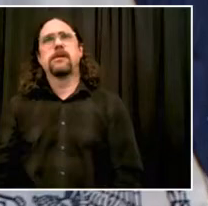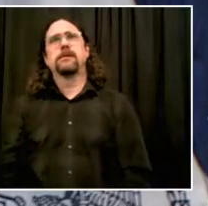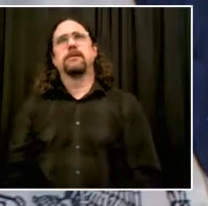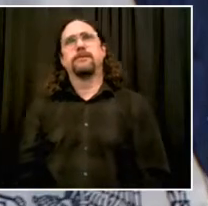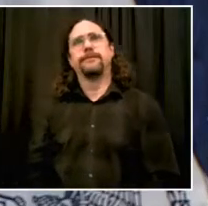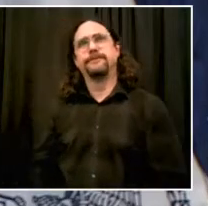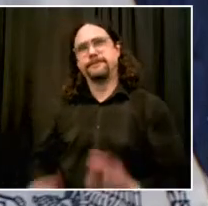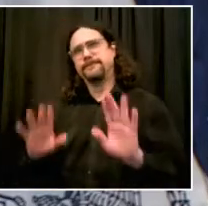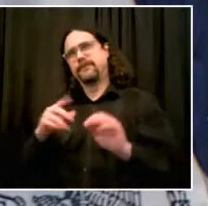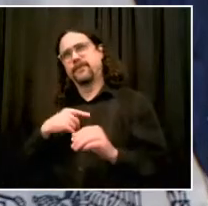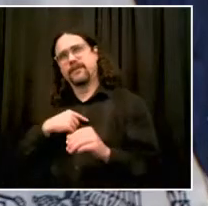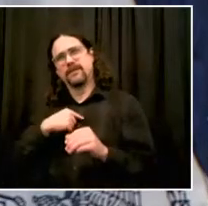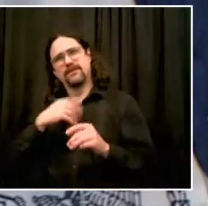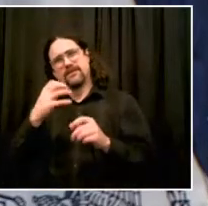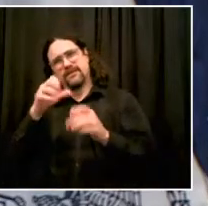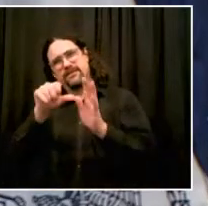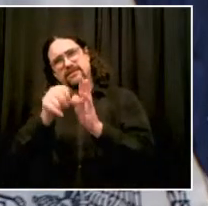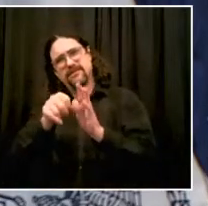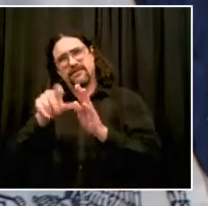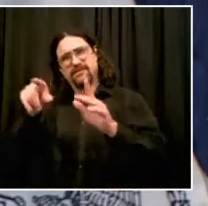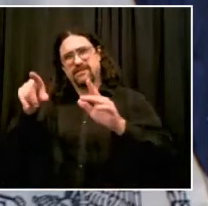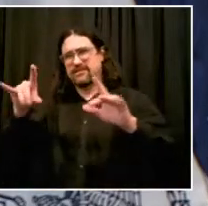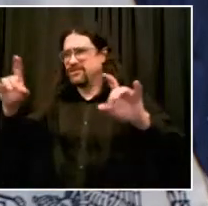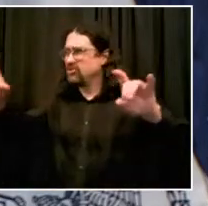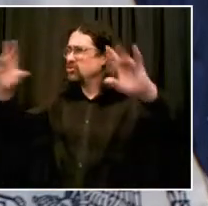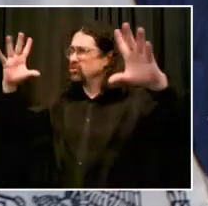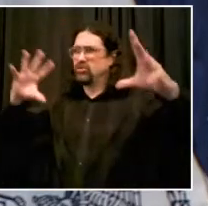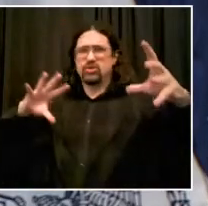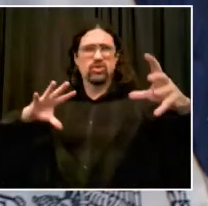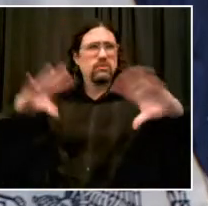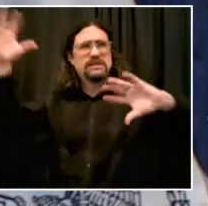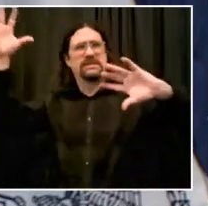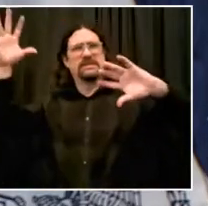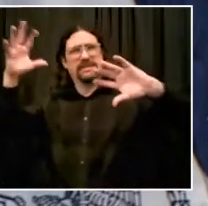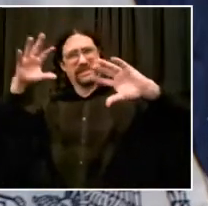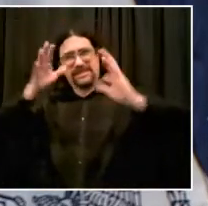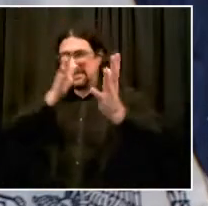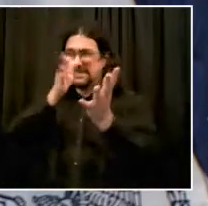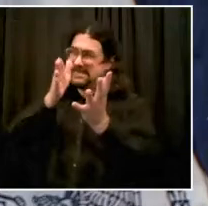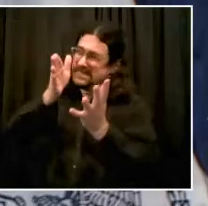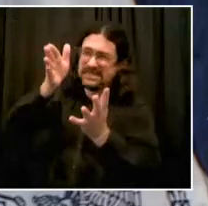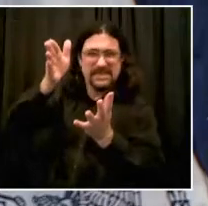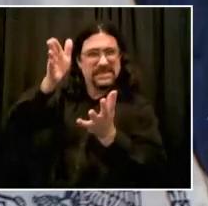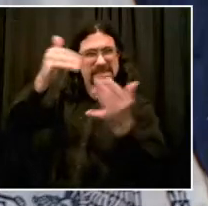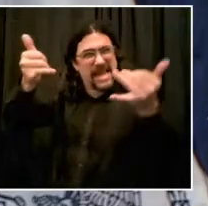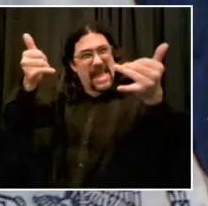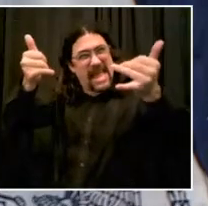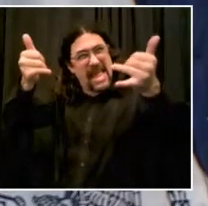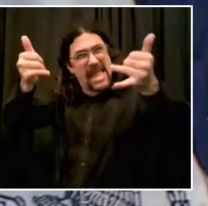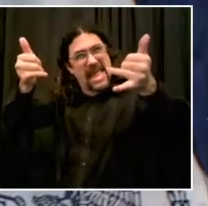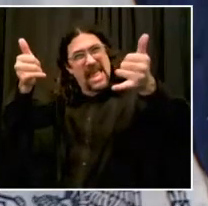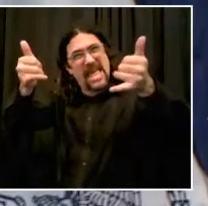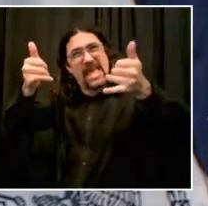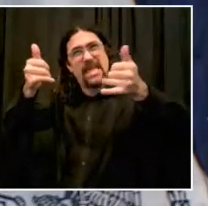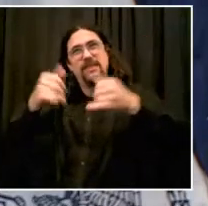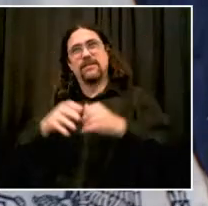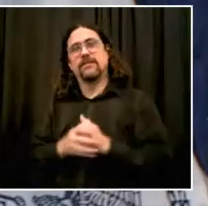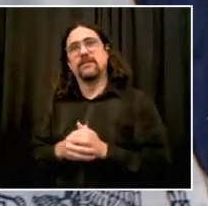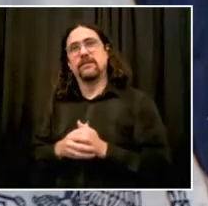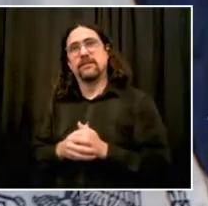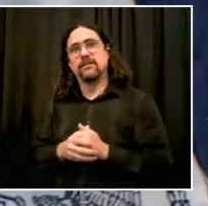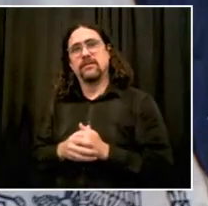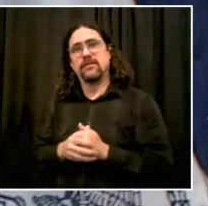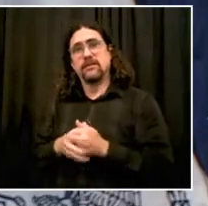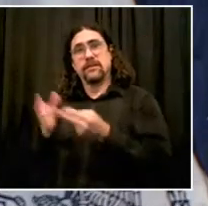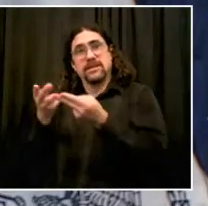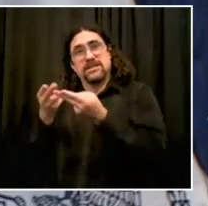massive dislocation. We had to get a lot of people out of shelters temporarily into hotels to space people out and make sure they were safe. When this crisis